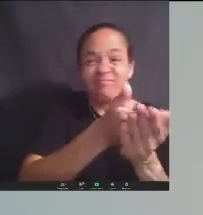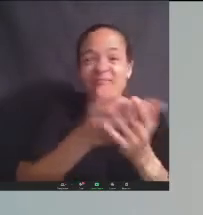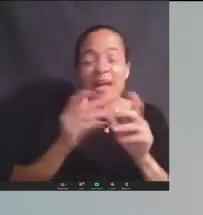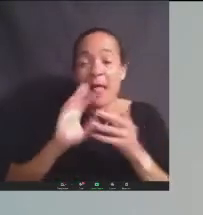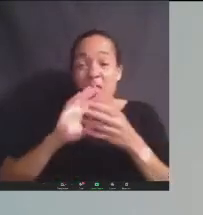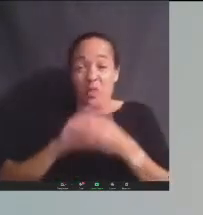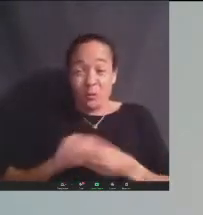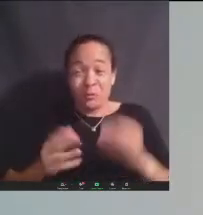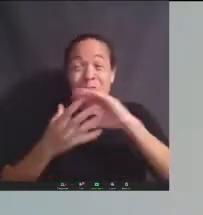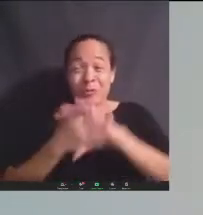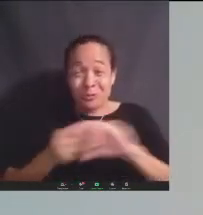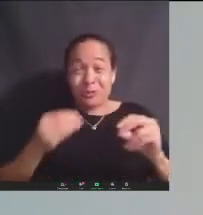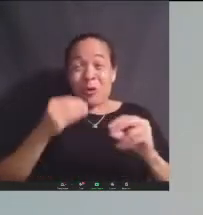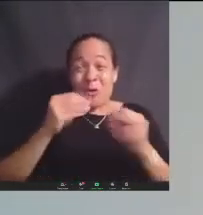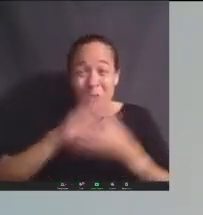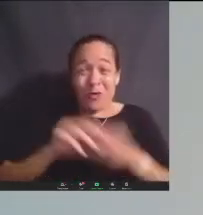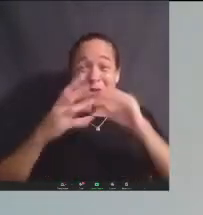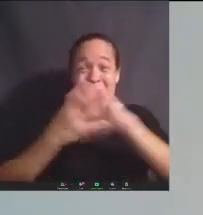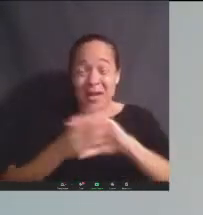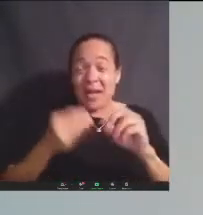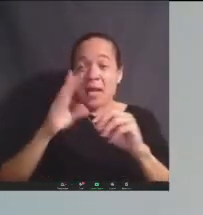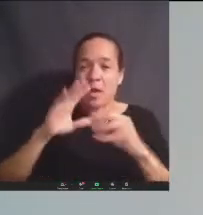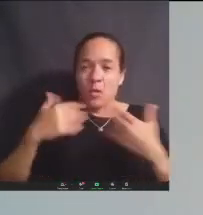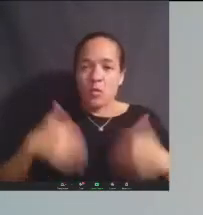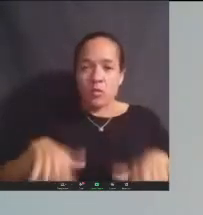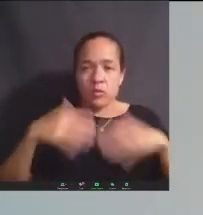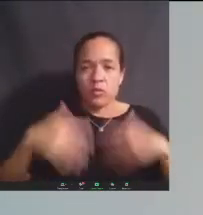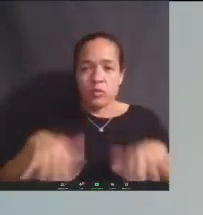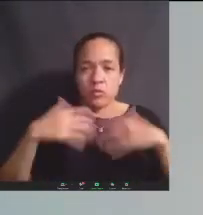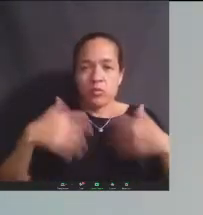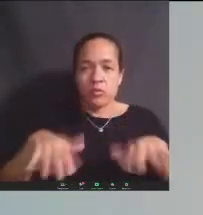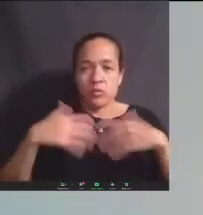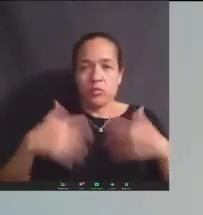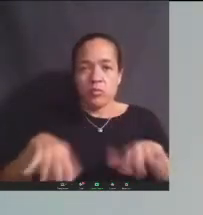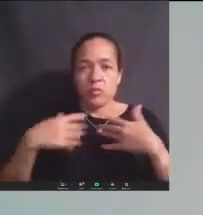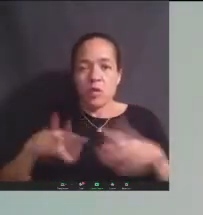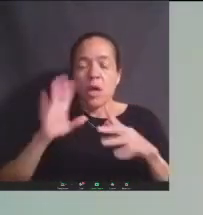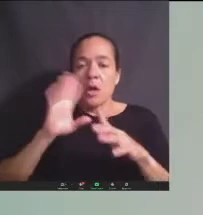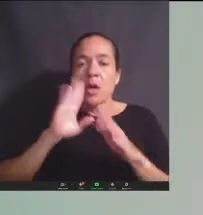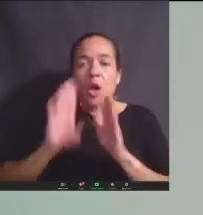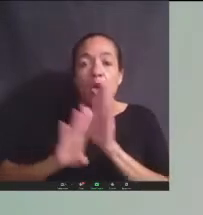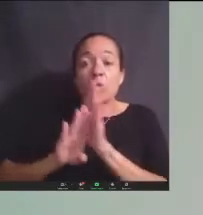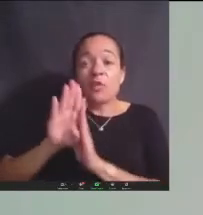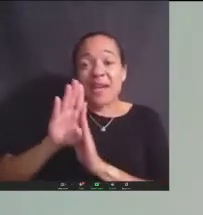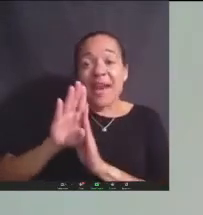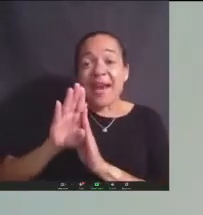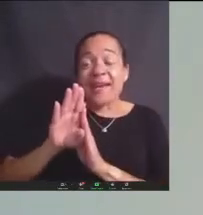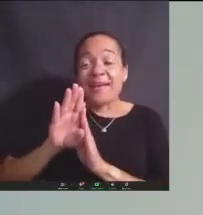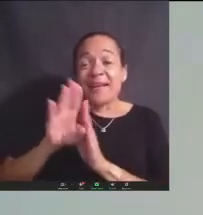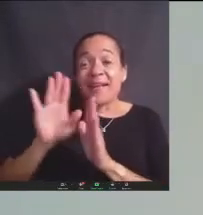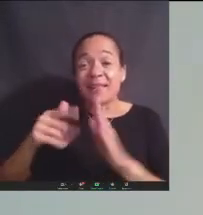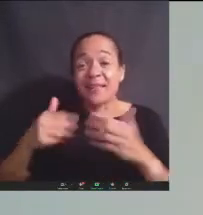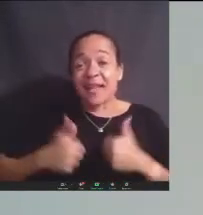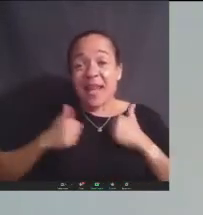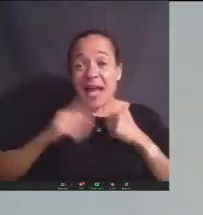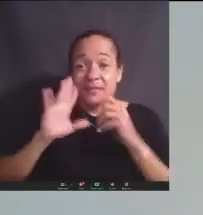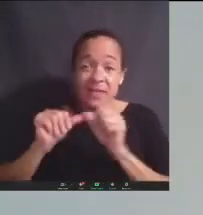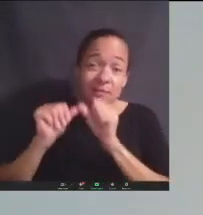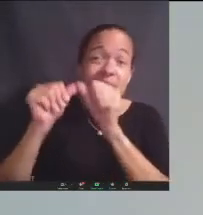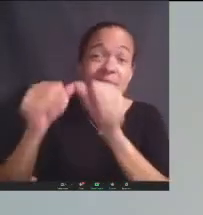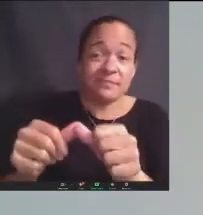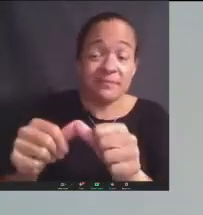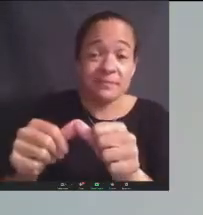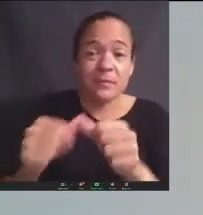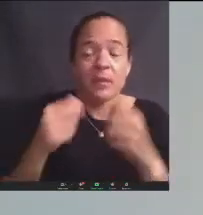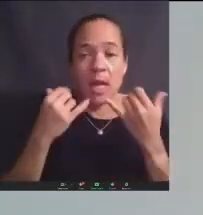Literally, the stories we tell create the lives that we'll live, right? And right now, we've painted ourselves into a condition